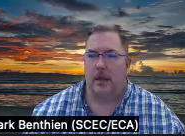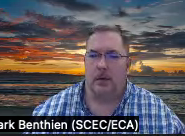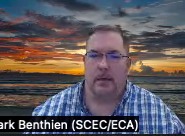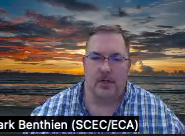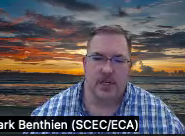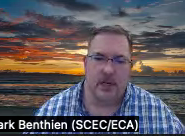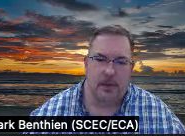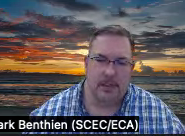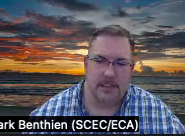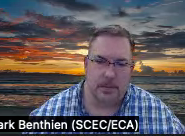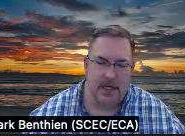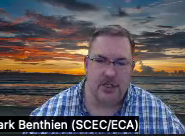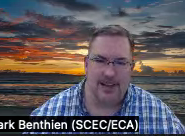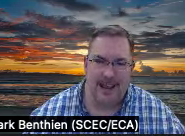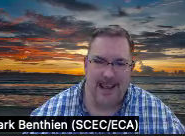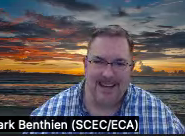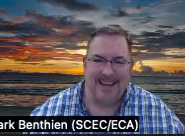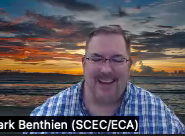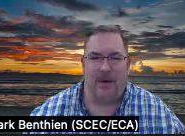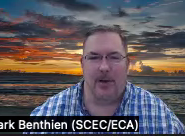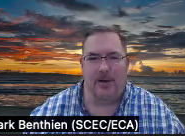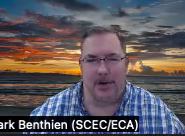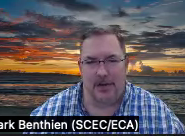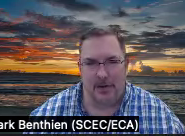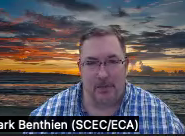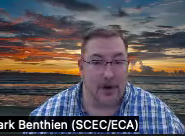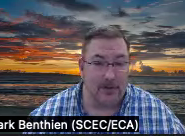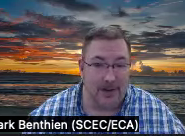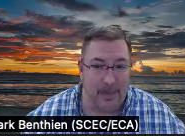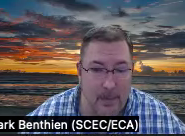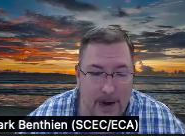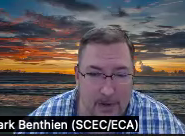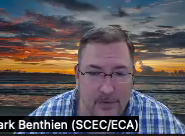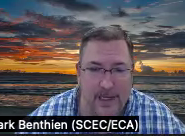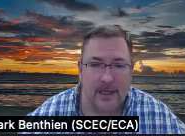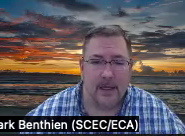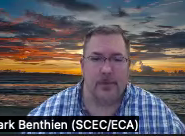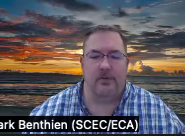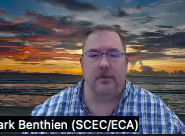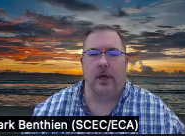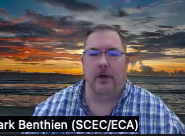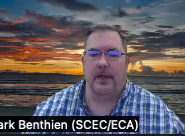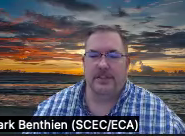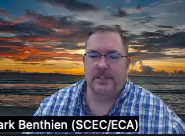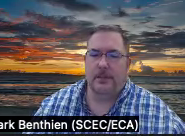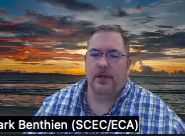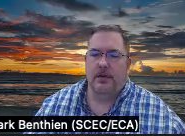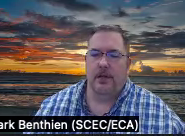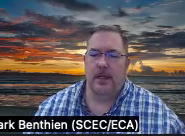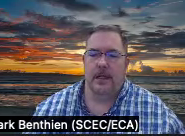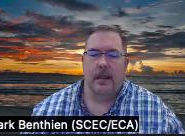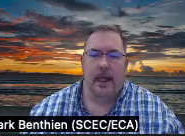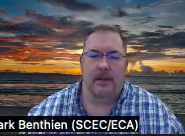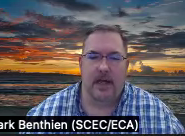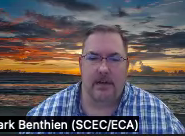chat. We appreciate your participation today and what you're going to do as part of Tsunami Preparedness Week. Please do go and register what